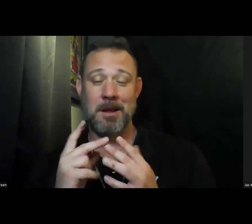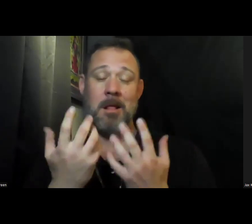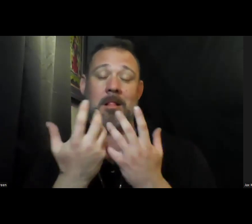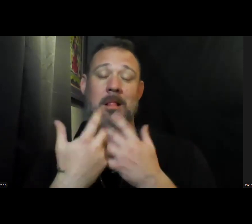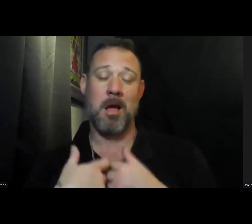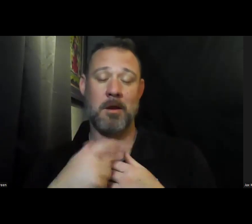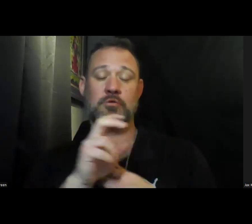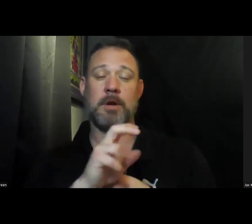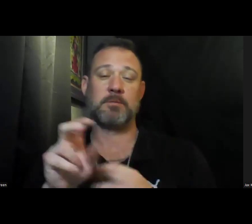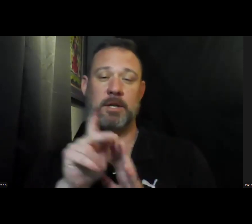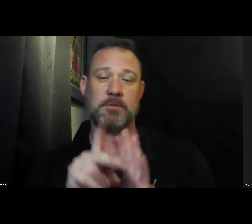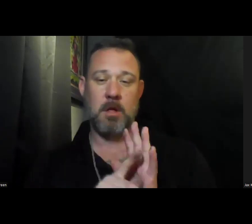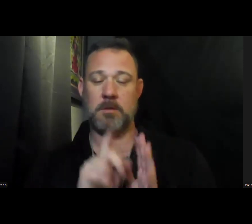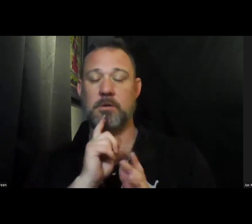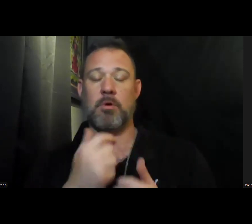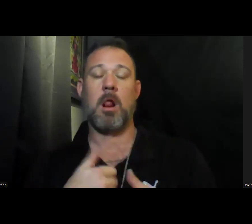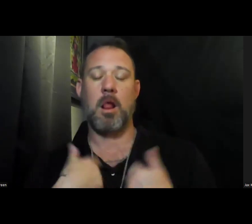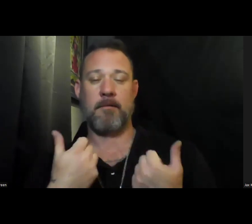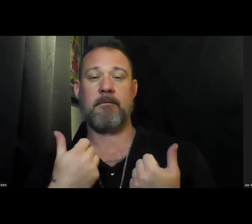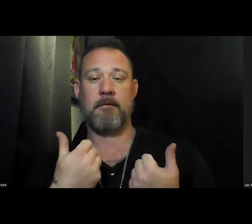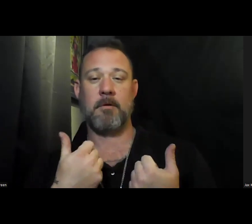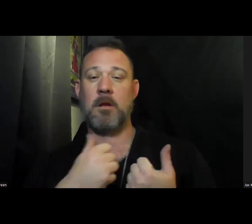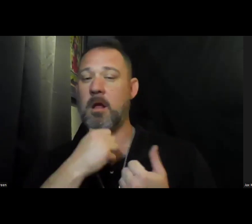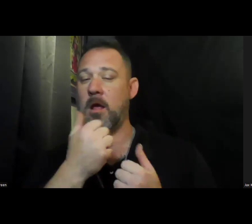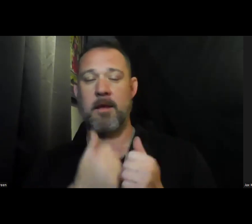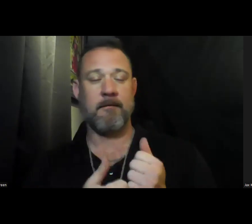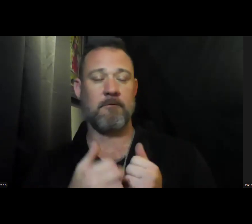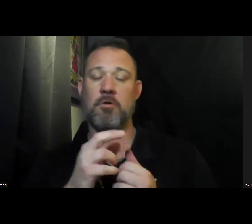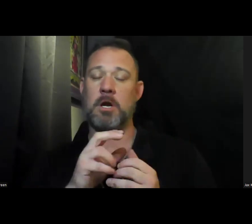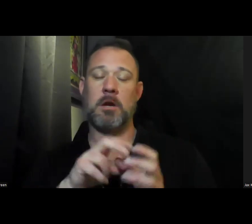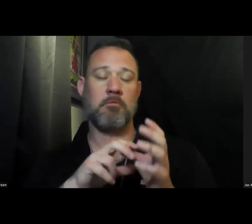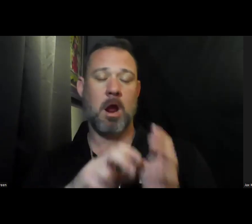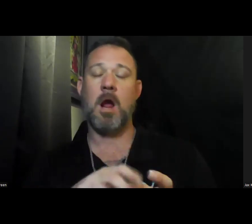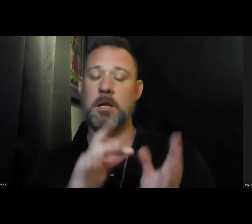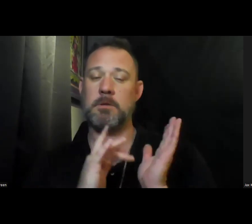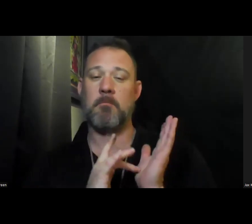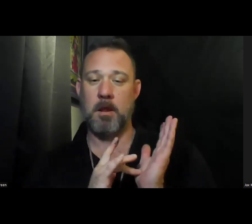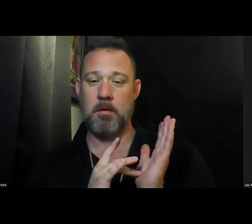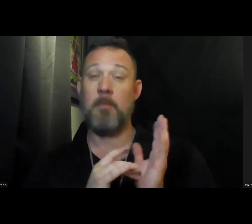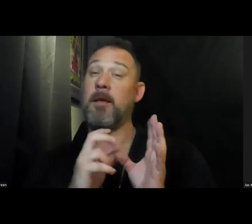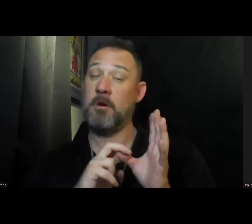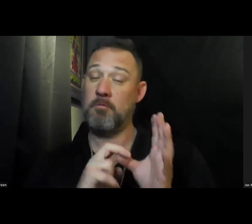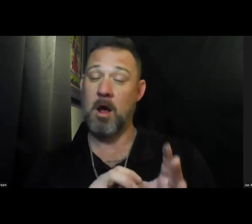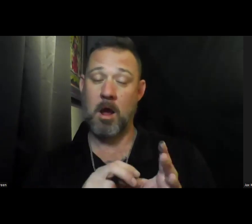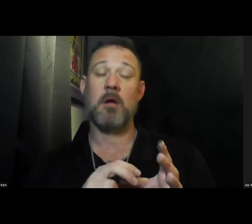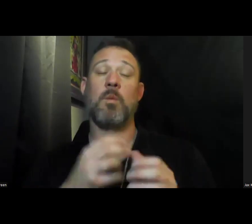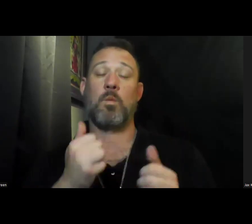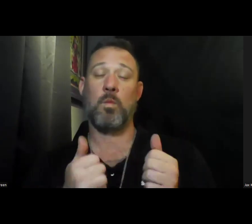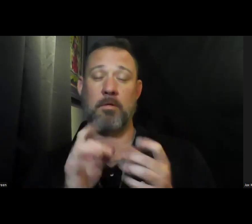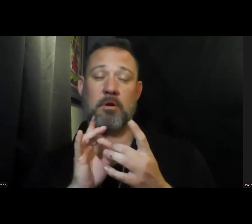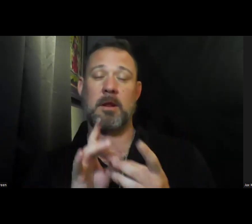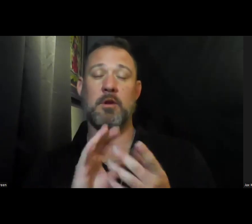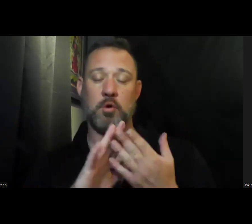transportation policy with real life. Not every ride is medical, but every ride determines whether someone remains connected to